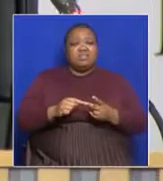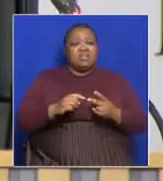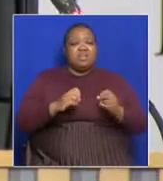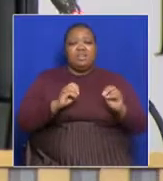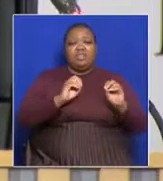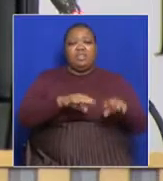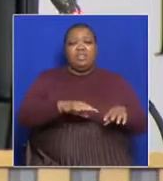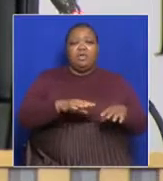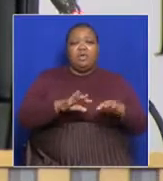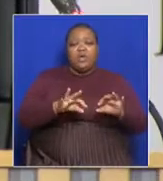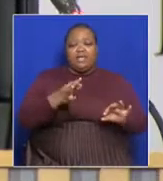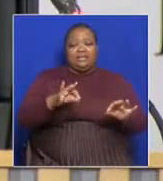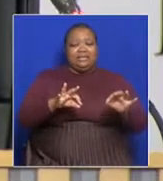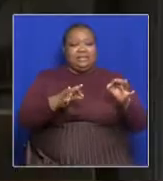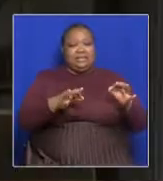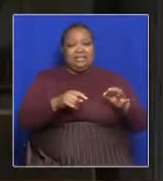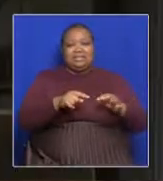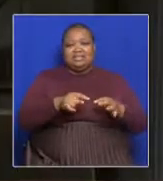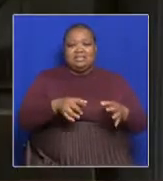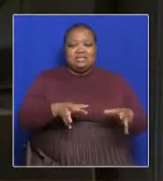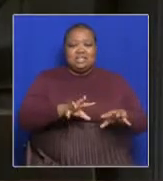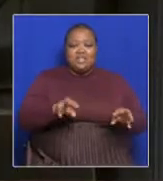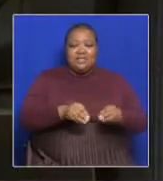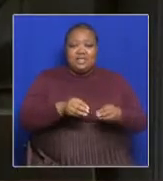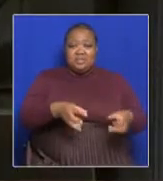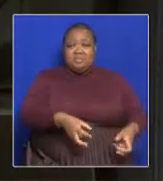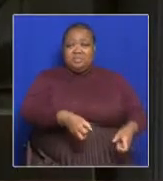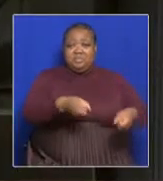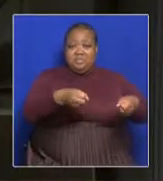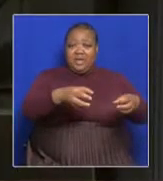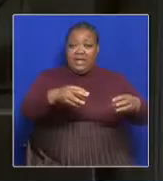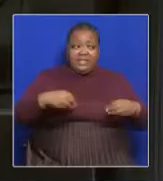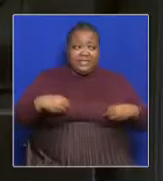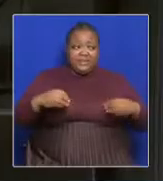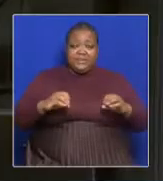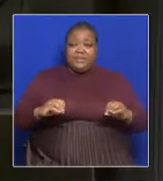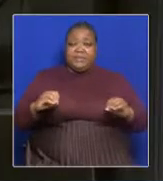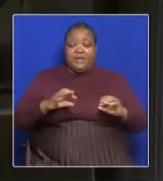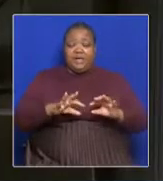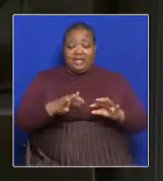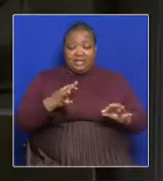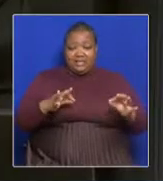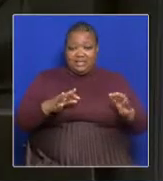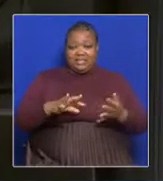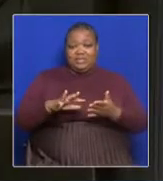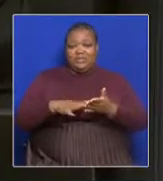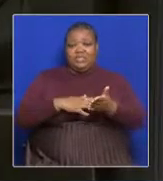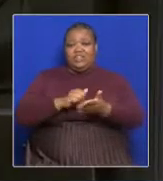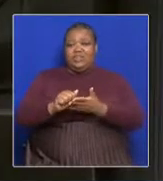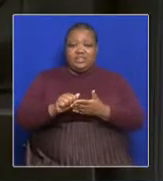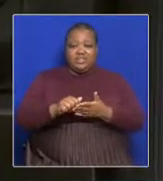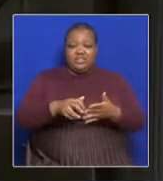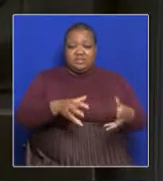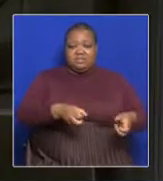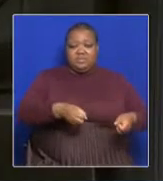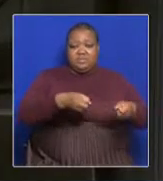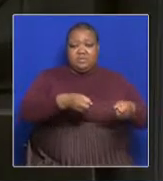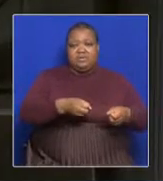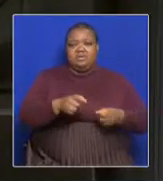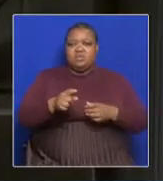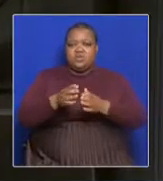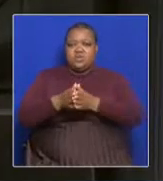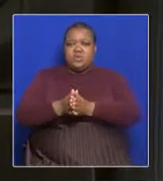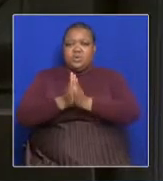these exhibits. Bottom line, the lab could not take it either for analysis or destruction. No, but you never made a request for a